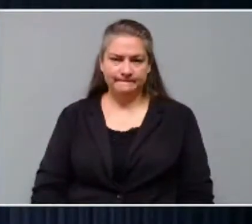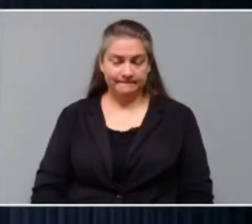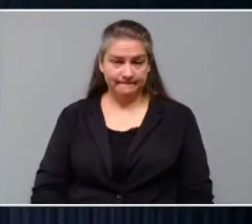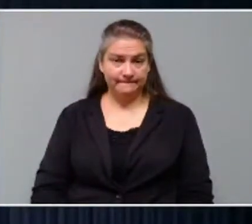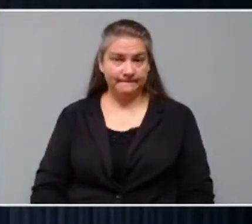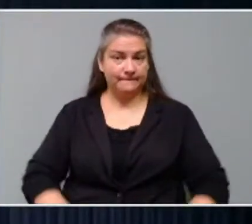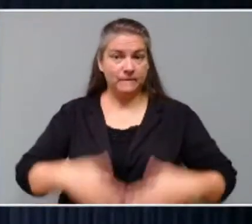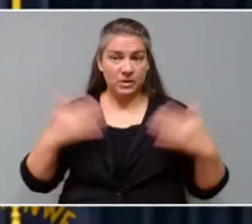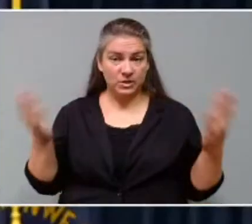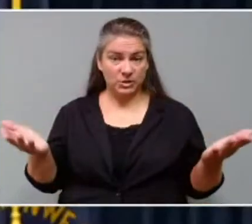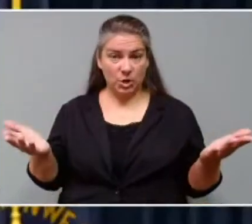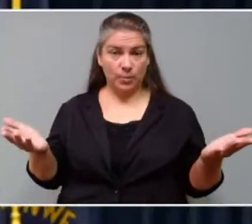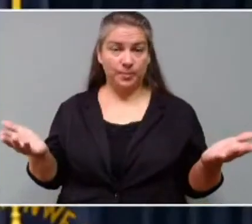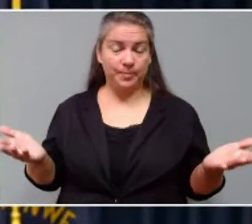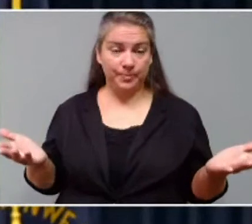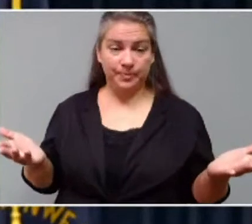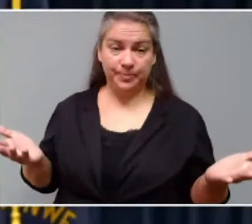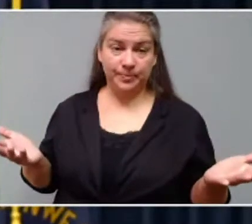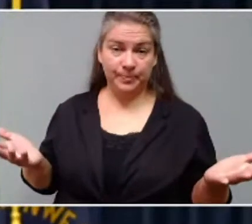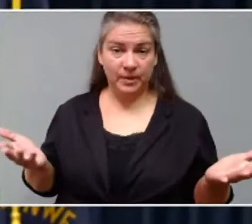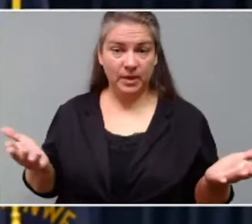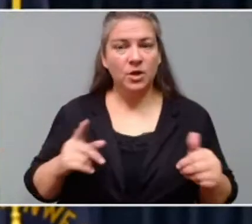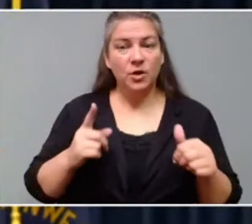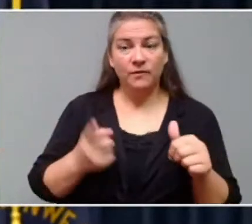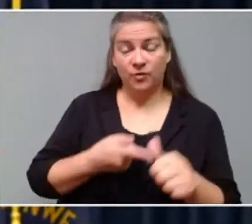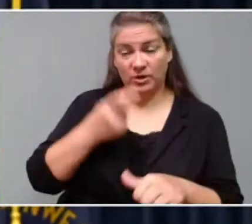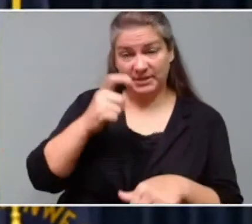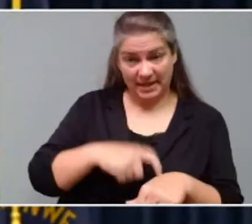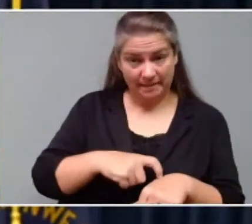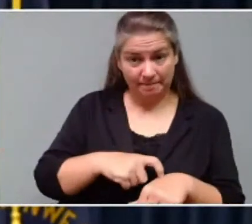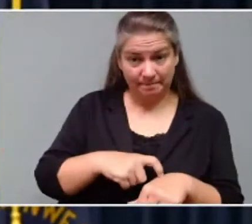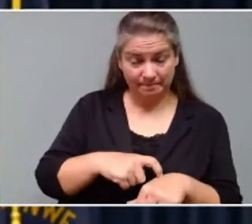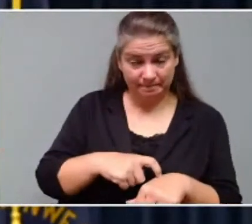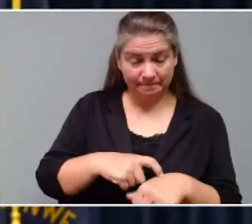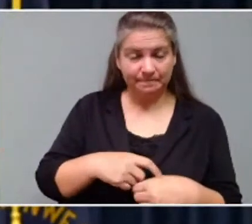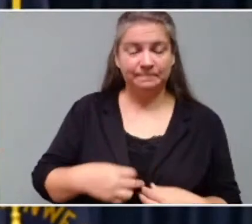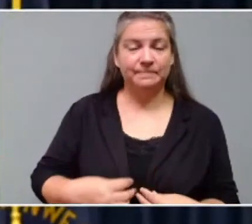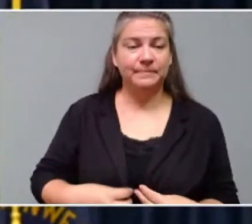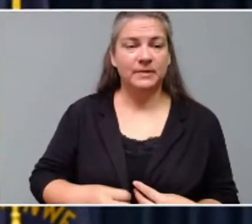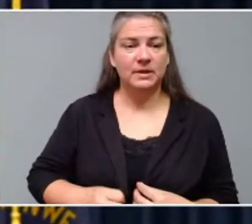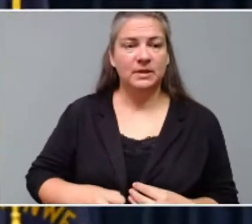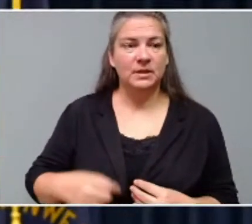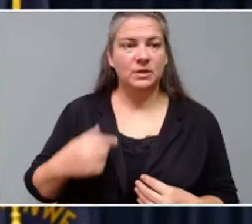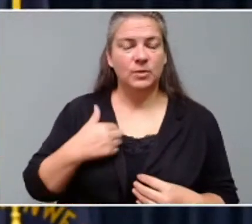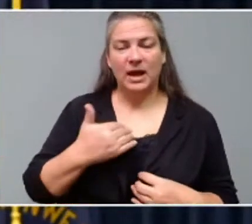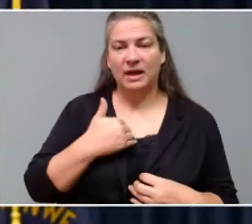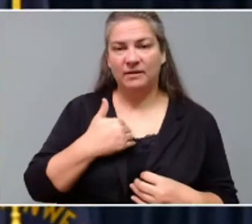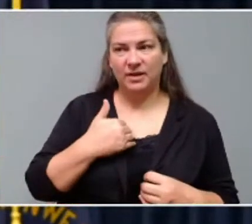So the first time in a while, we have a memorial today.